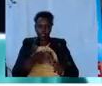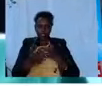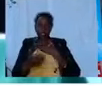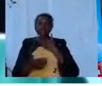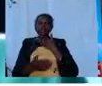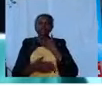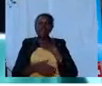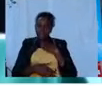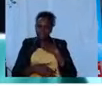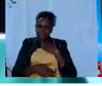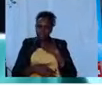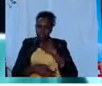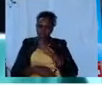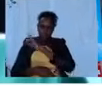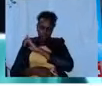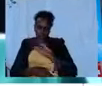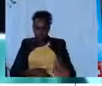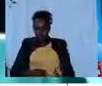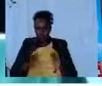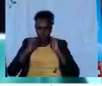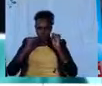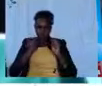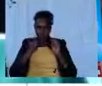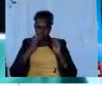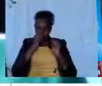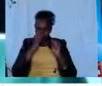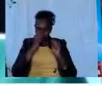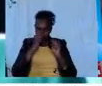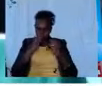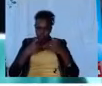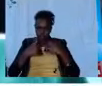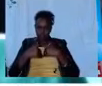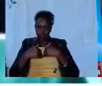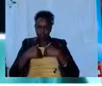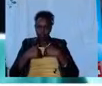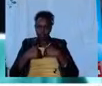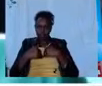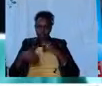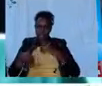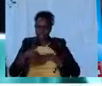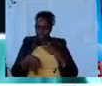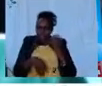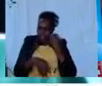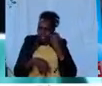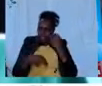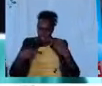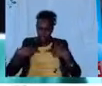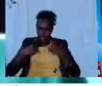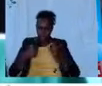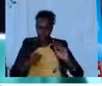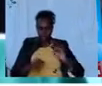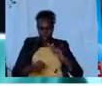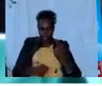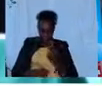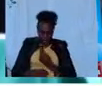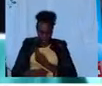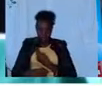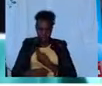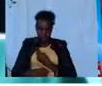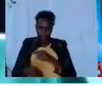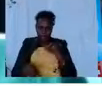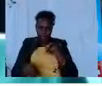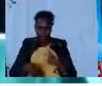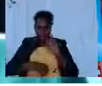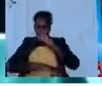required. Lord God Almighty, you've been Jehovah Rapha. Whenever we get sick, you've been healing us. Lord, this